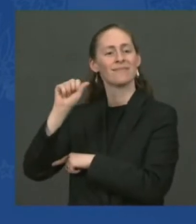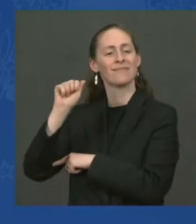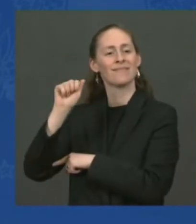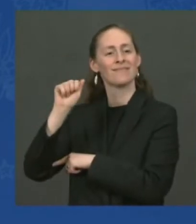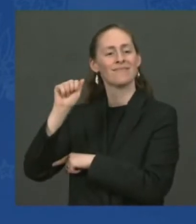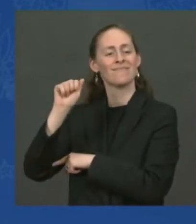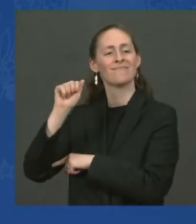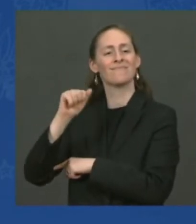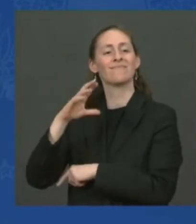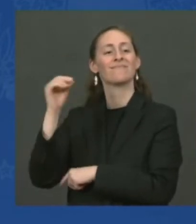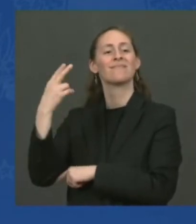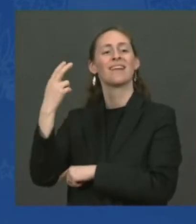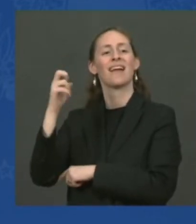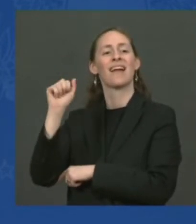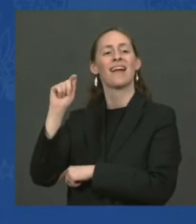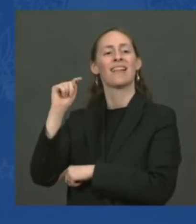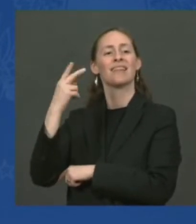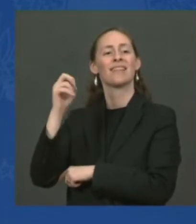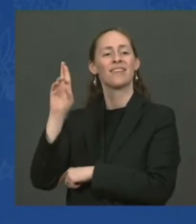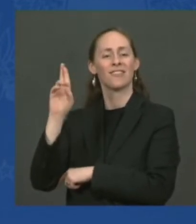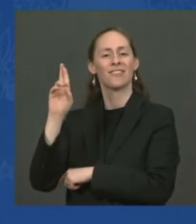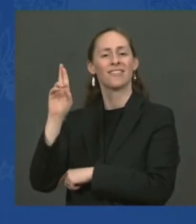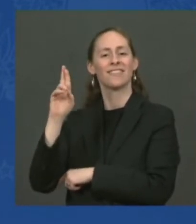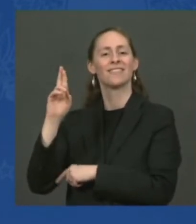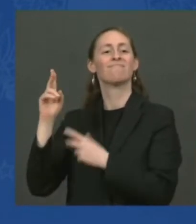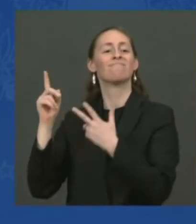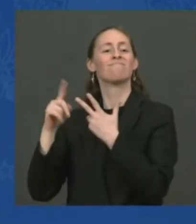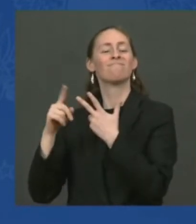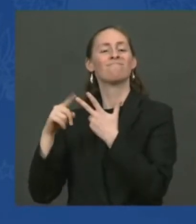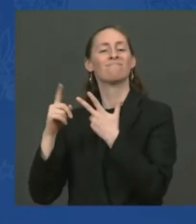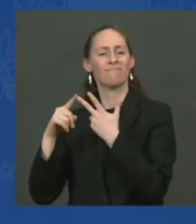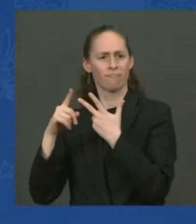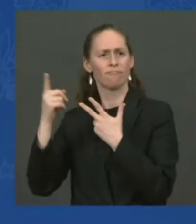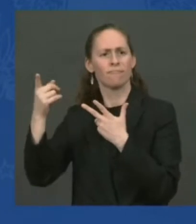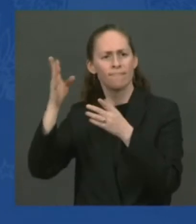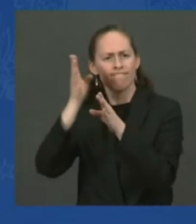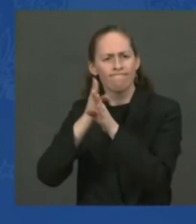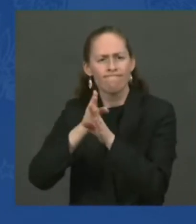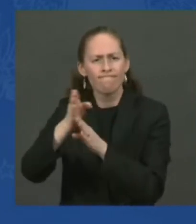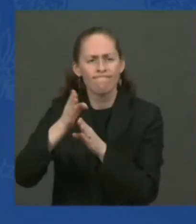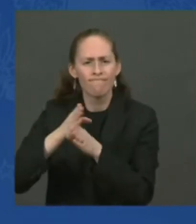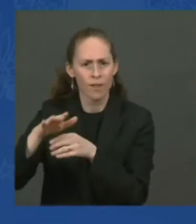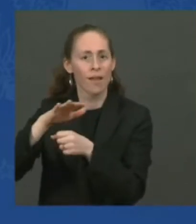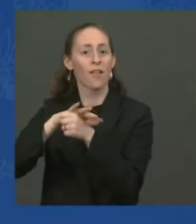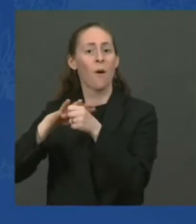a member of Ironworkers Local 86.